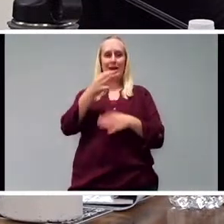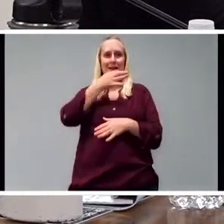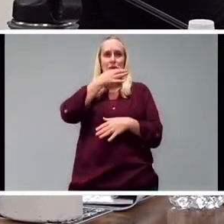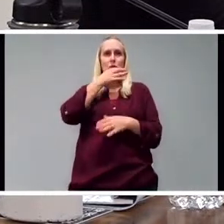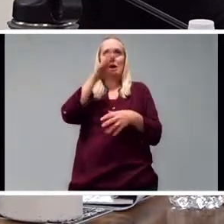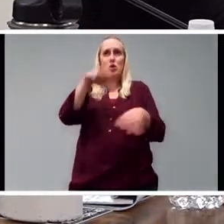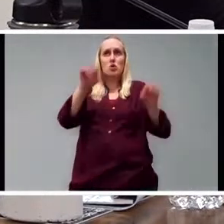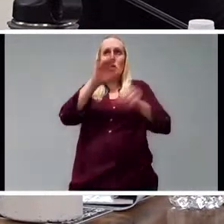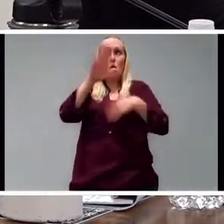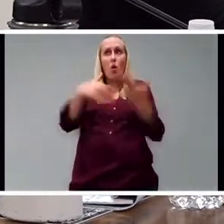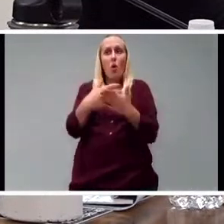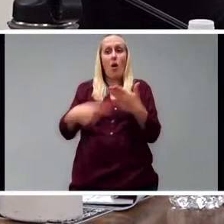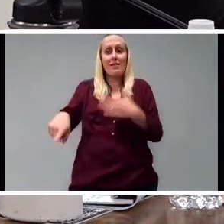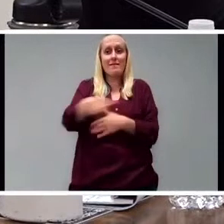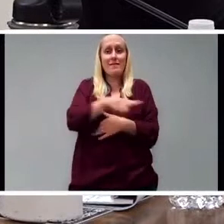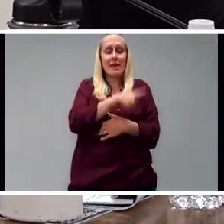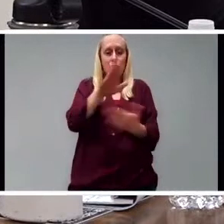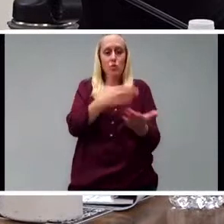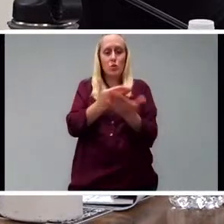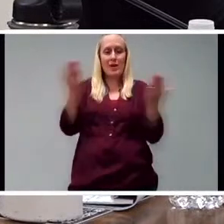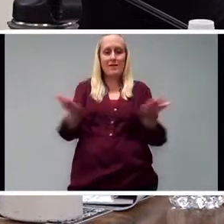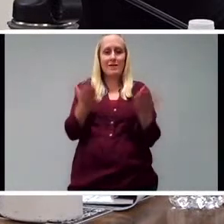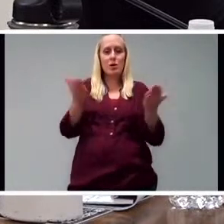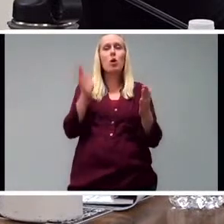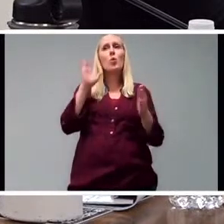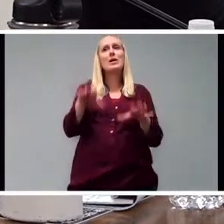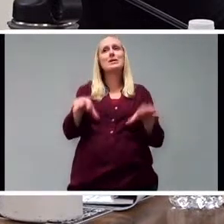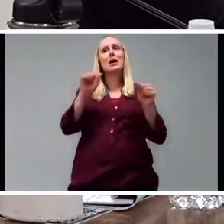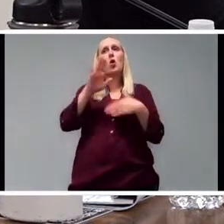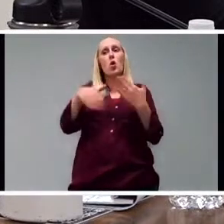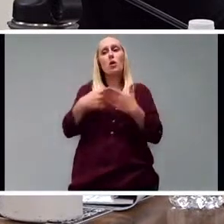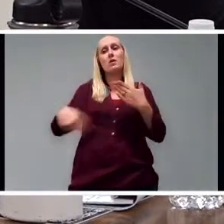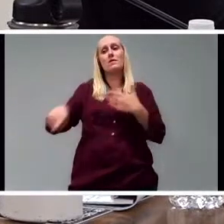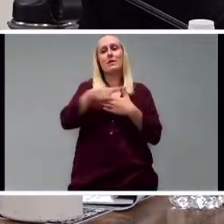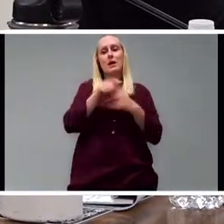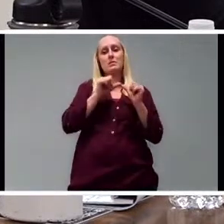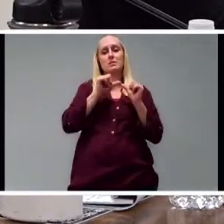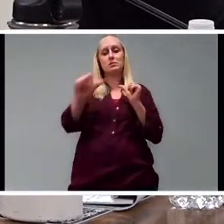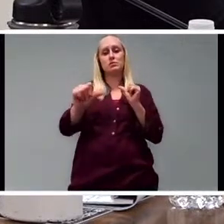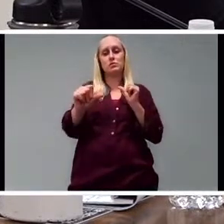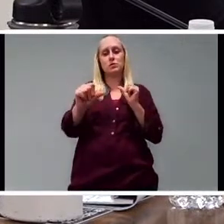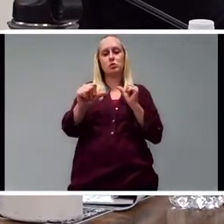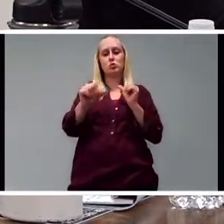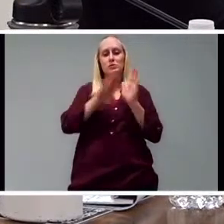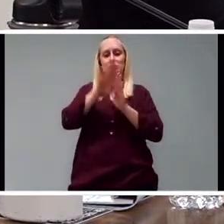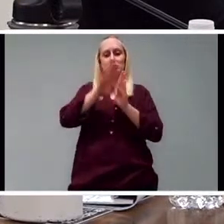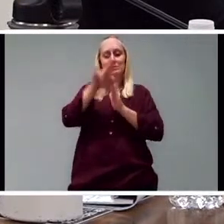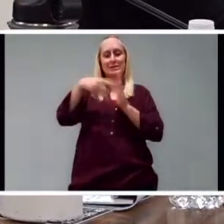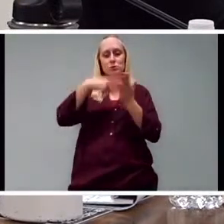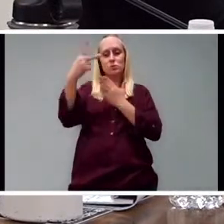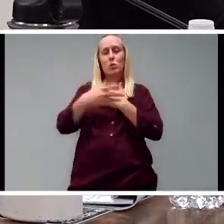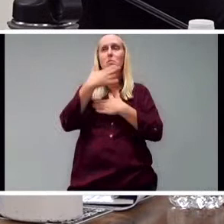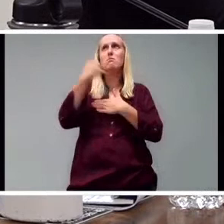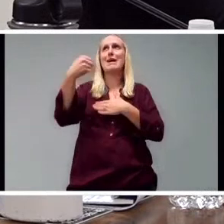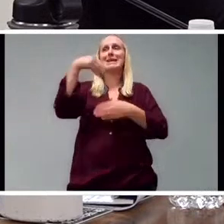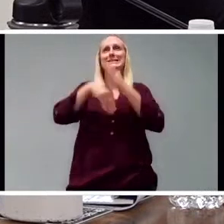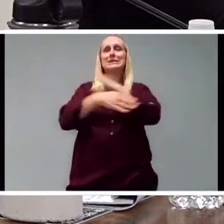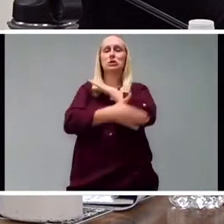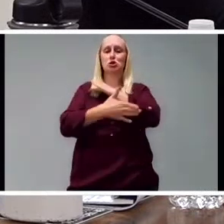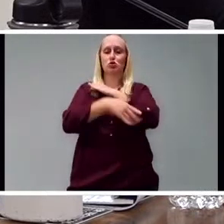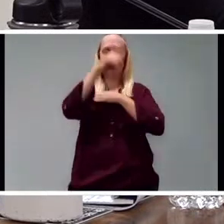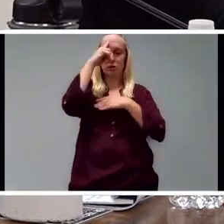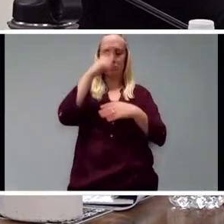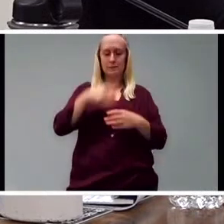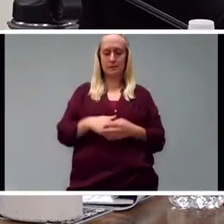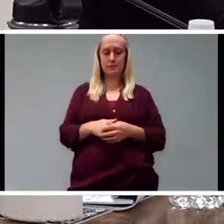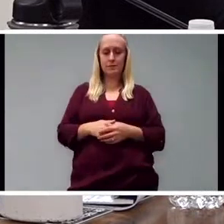them to get here. And it's going to take all of them to continue to make this program be the best it is in the country.